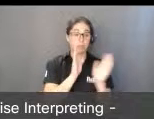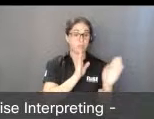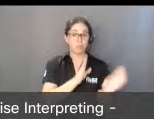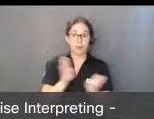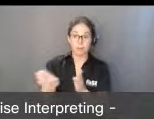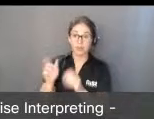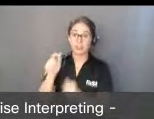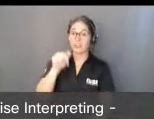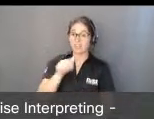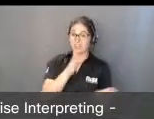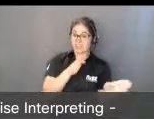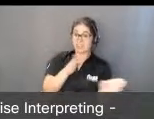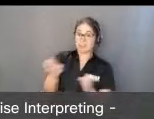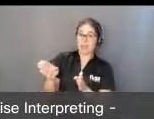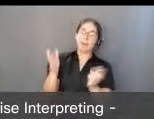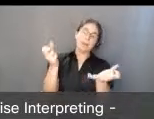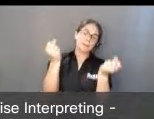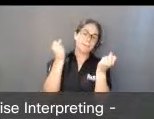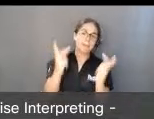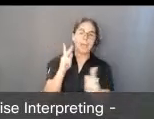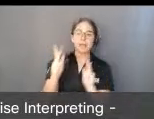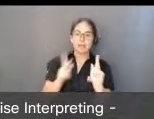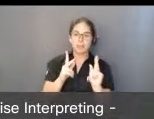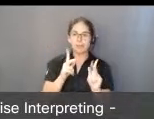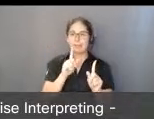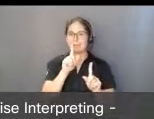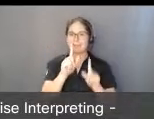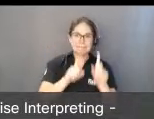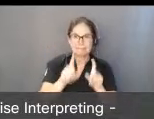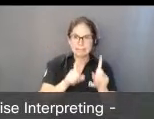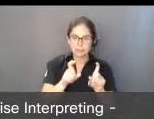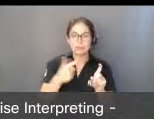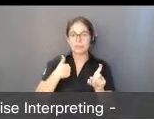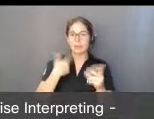people have so many questions, and I think fear is the biggest thing for all of us.